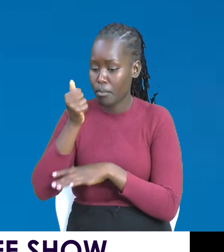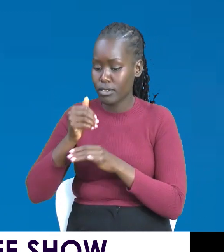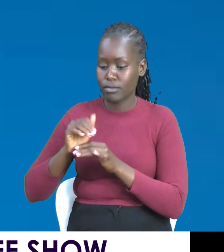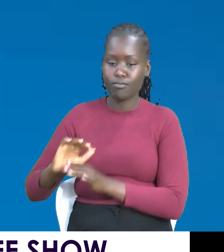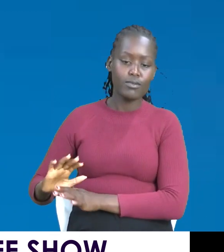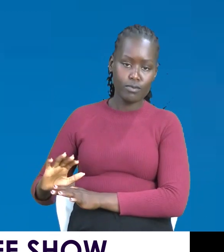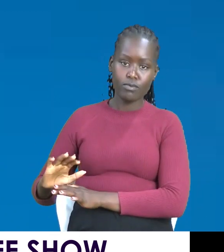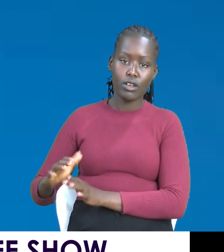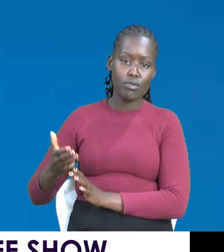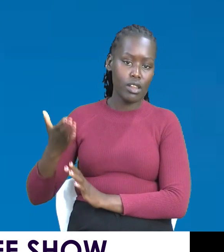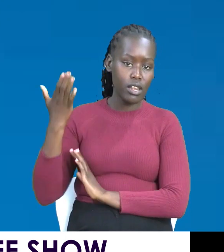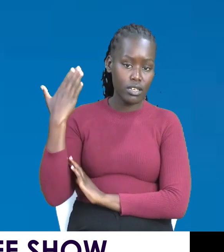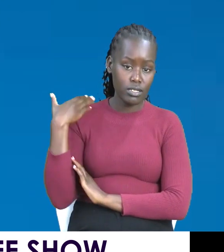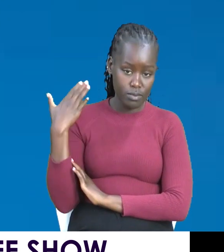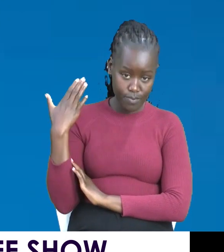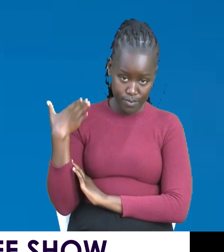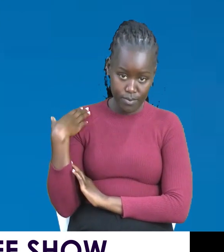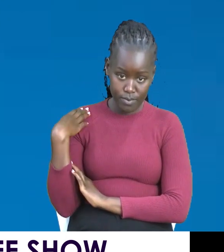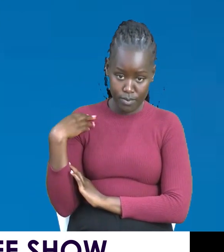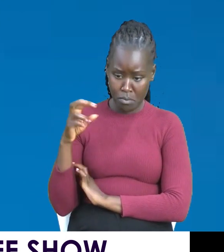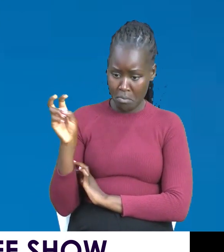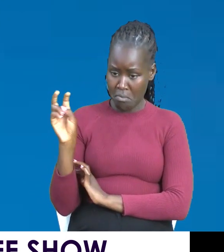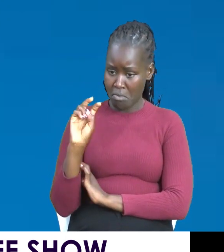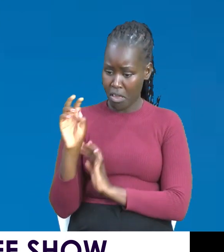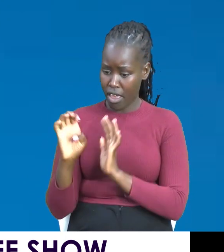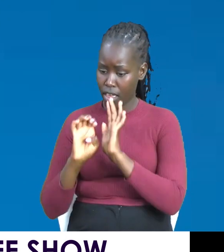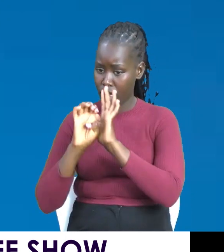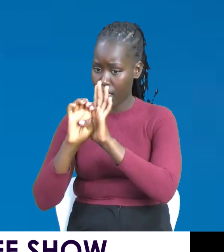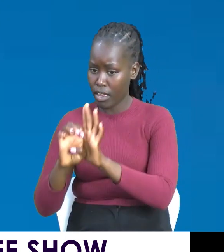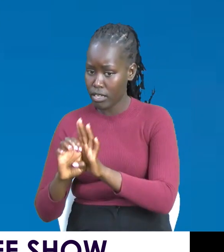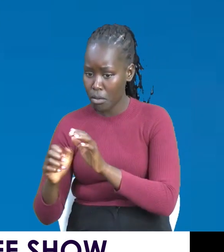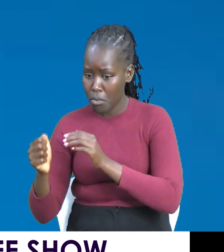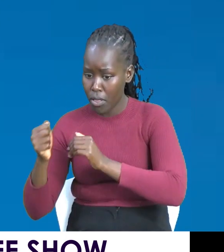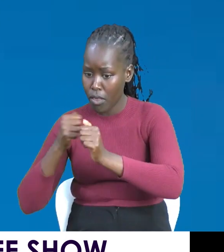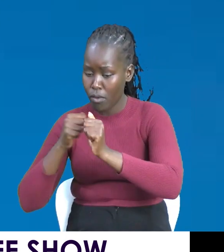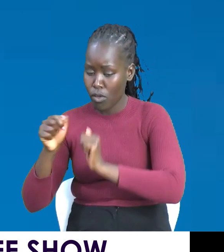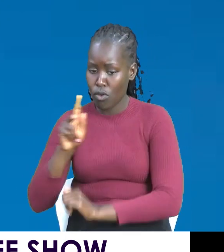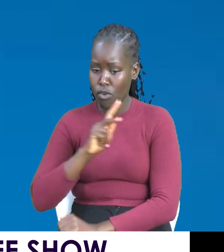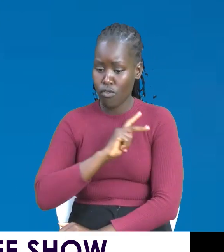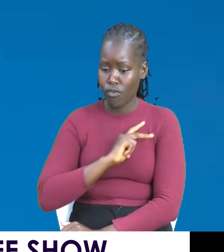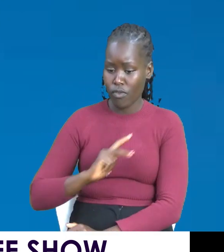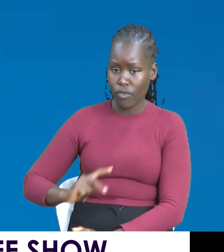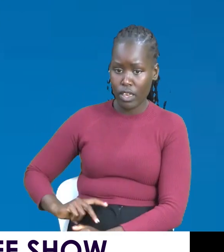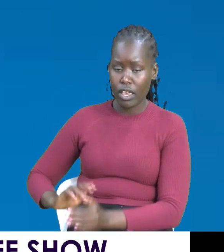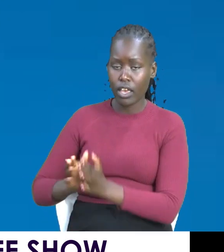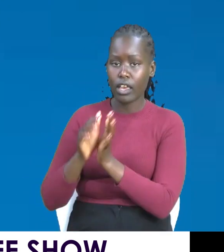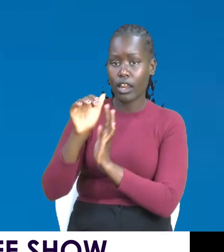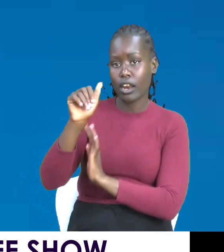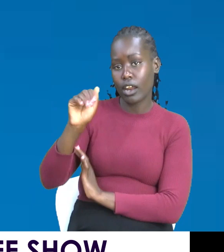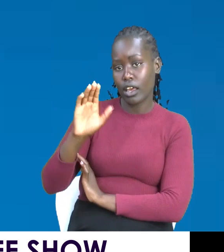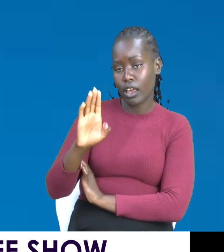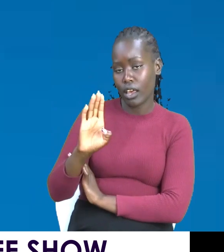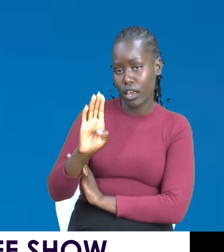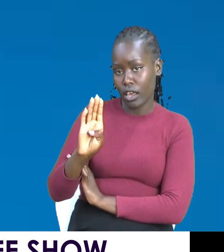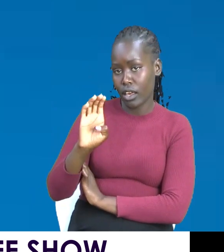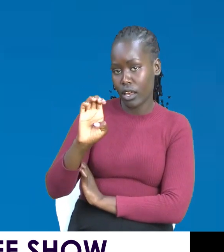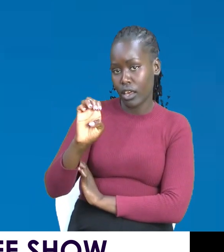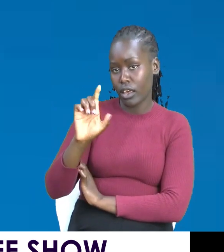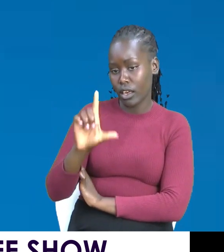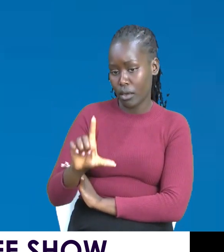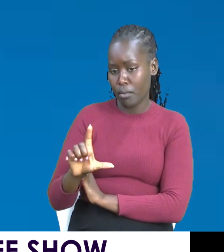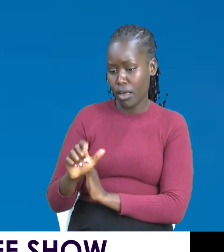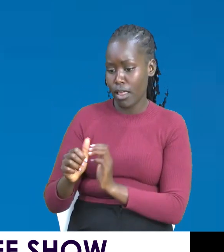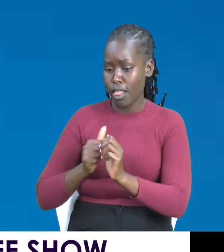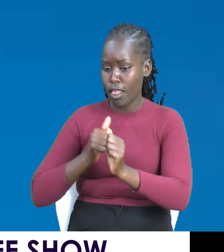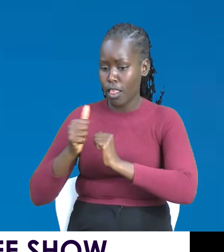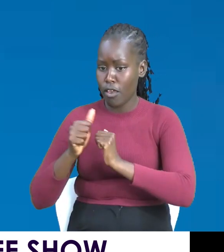the past. Look, for instance, the battle of Cain and Abel, the battle of jealousy,